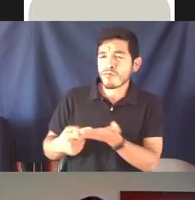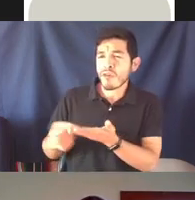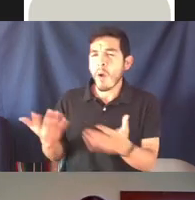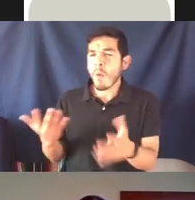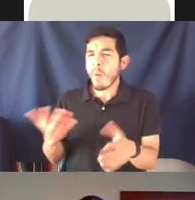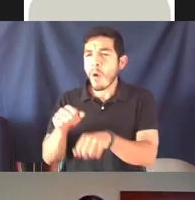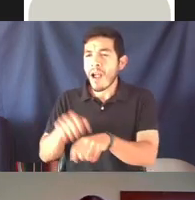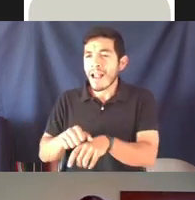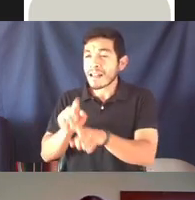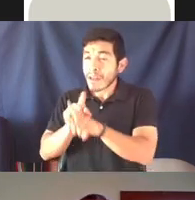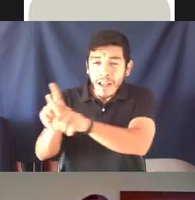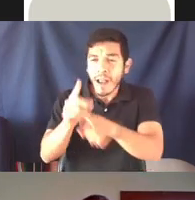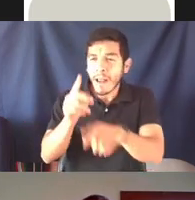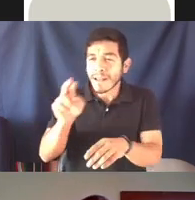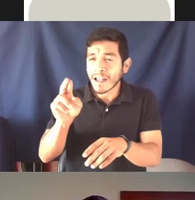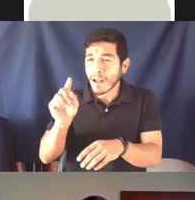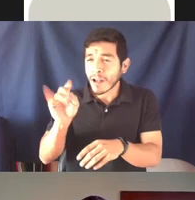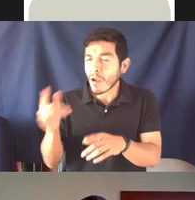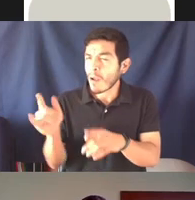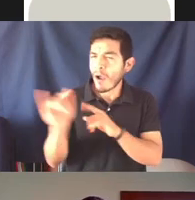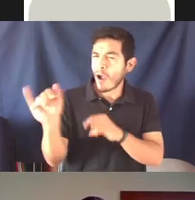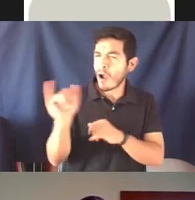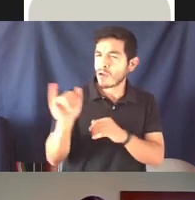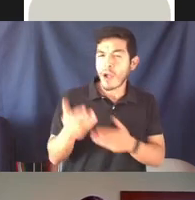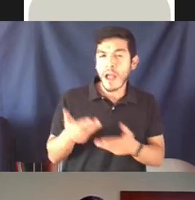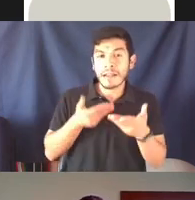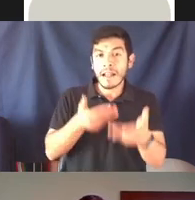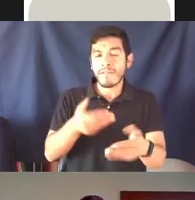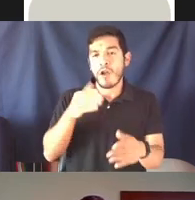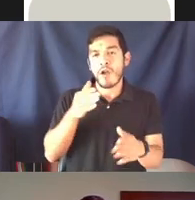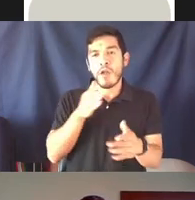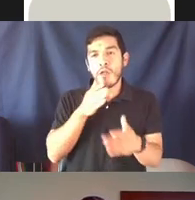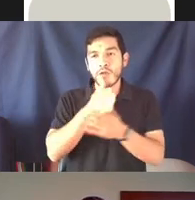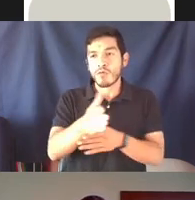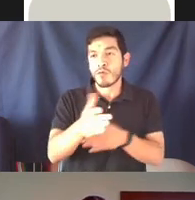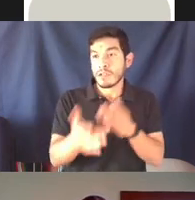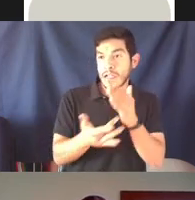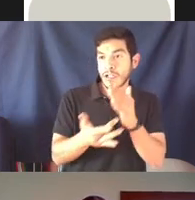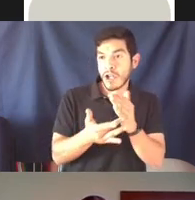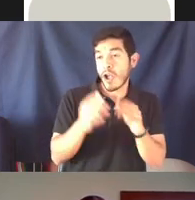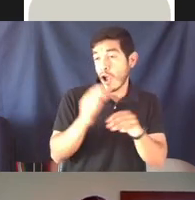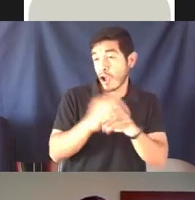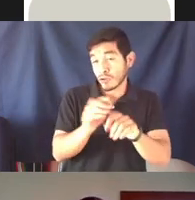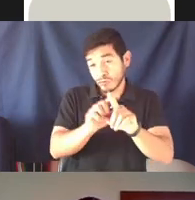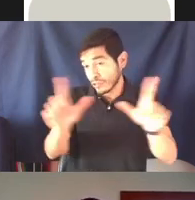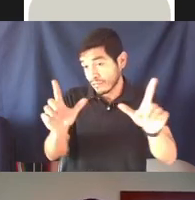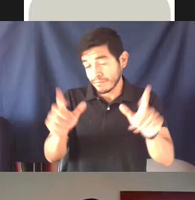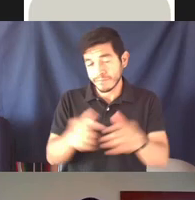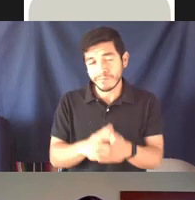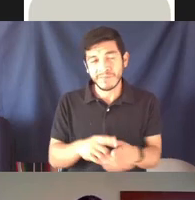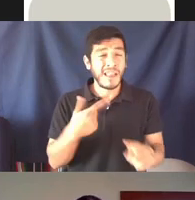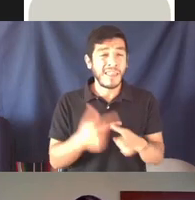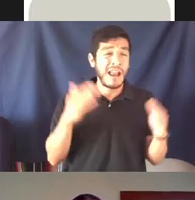delivering mentoring virtually through technology. And then I'm hoping that we'll leave plenty of time here for Q&A,